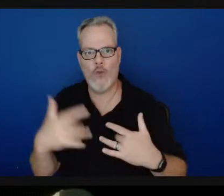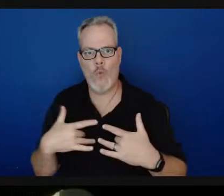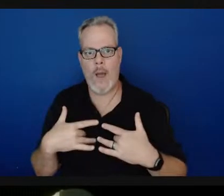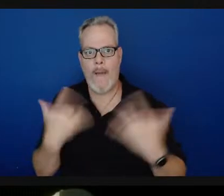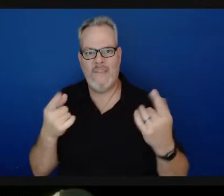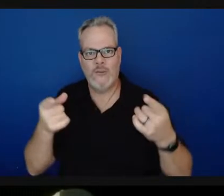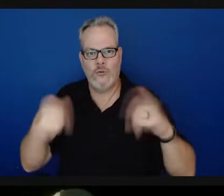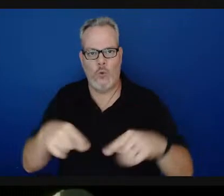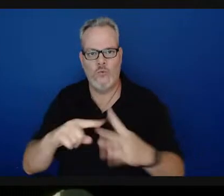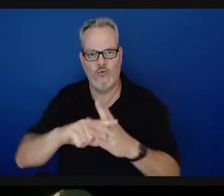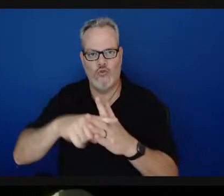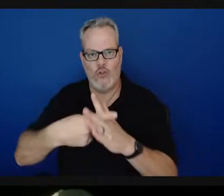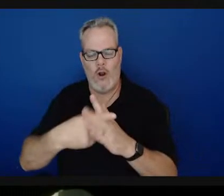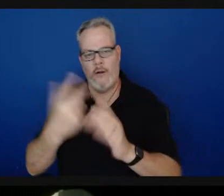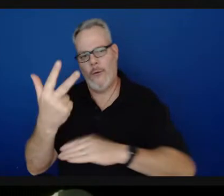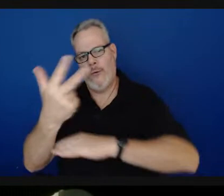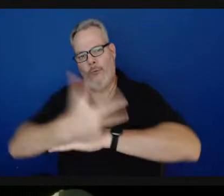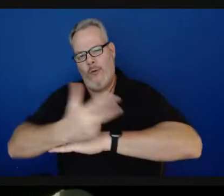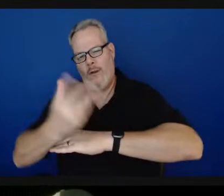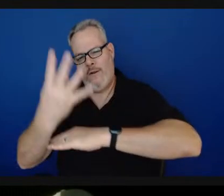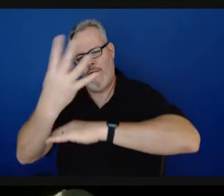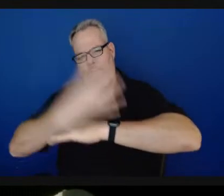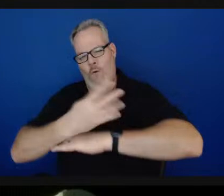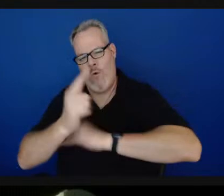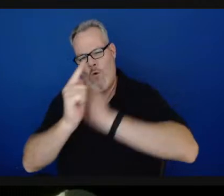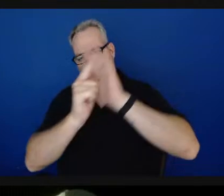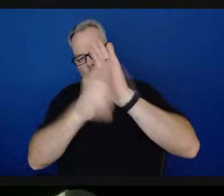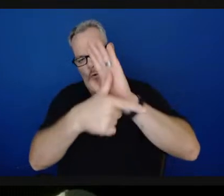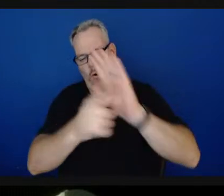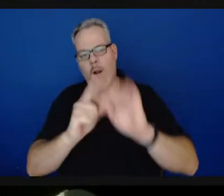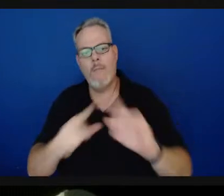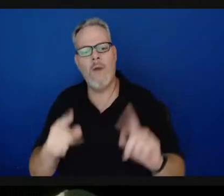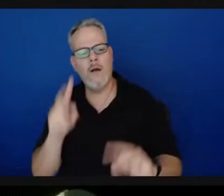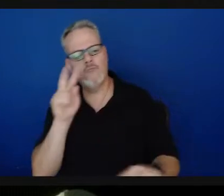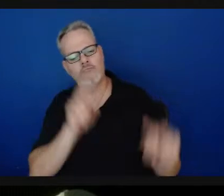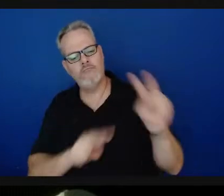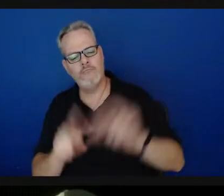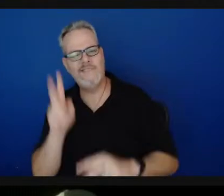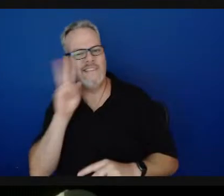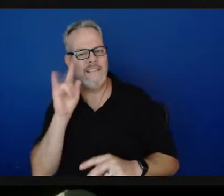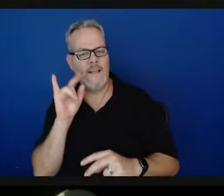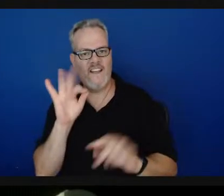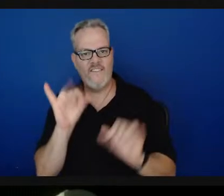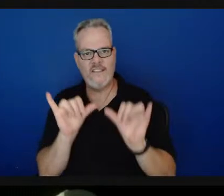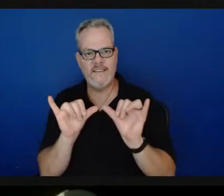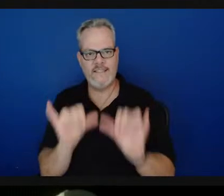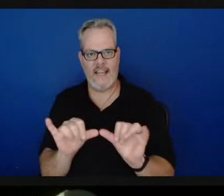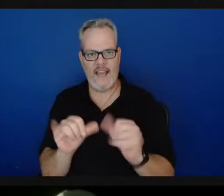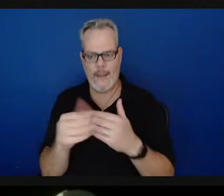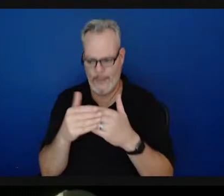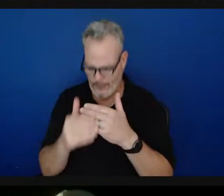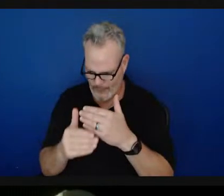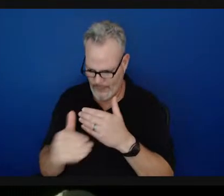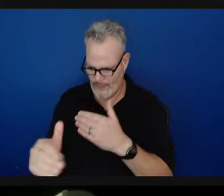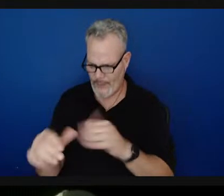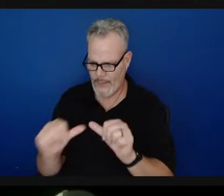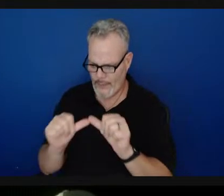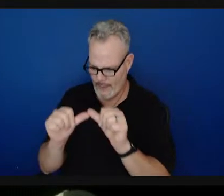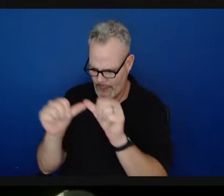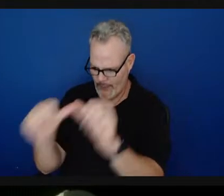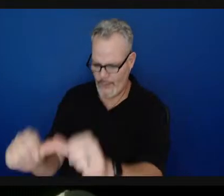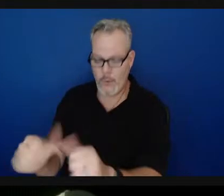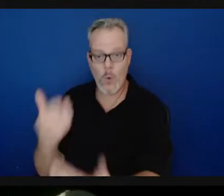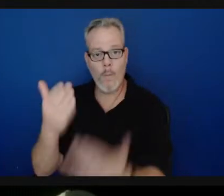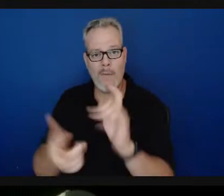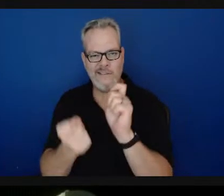3 to 4 days. But more time is needed to see if that rate basically stays the same or if something will change and modify the window